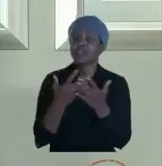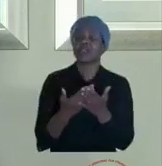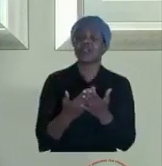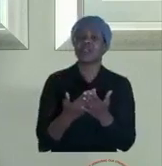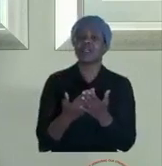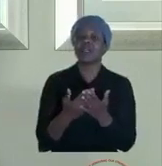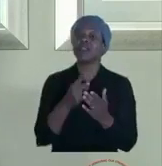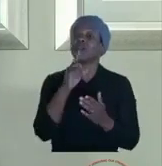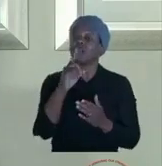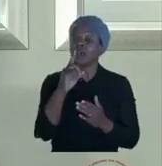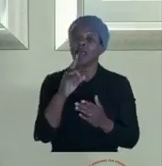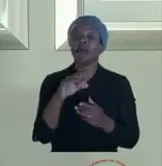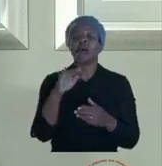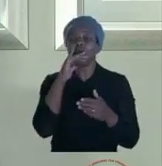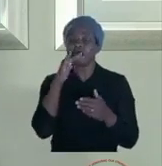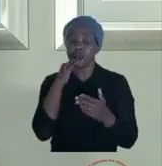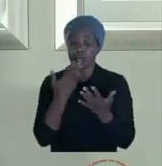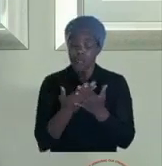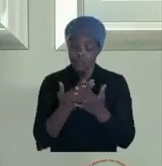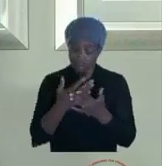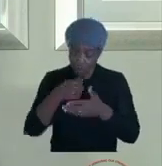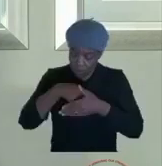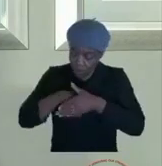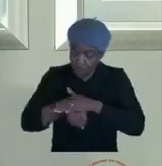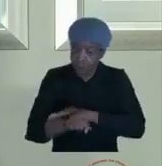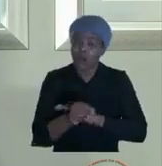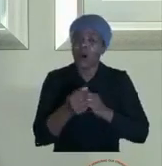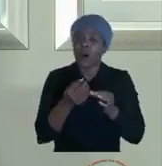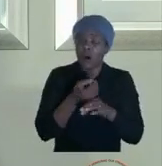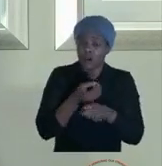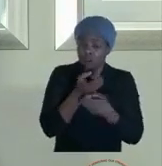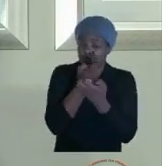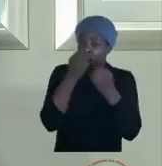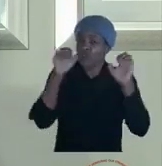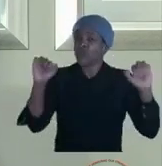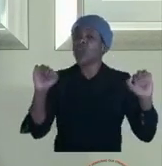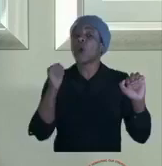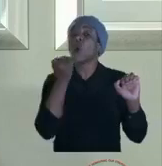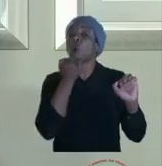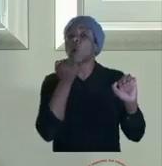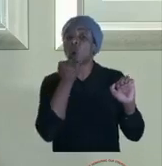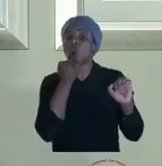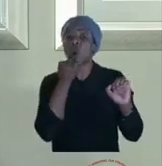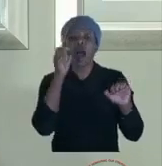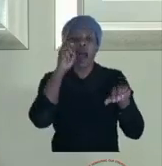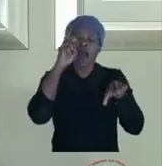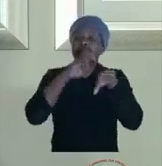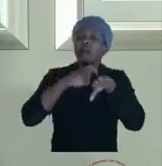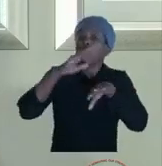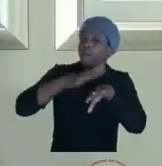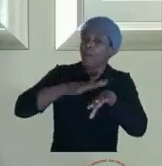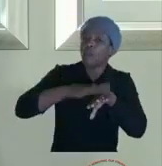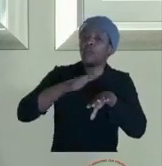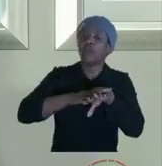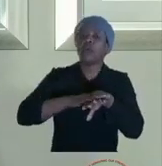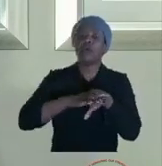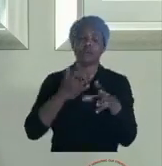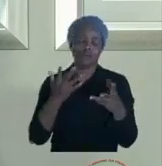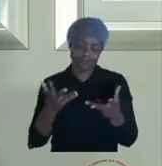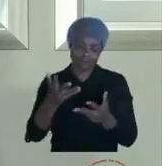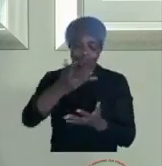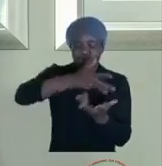An advantage for today's born phrase is global proliferation of social media as a powerful